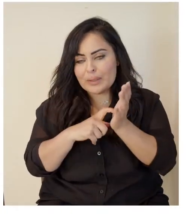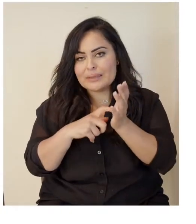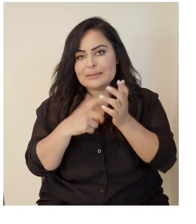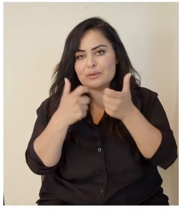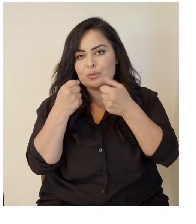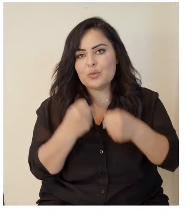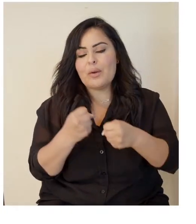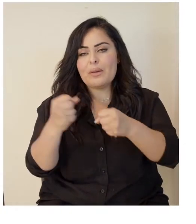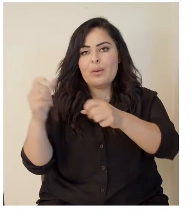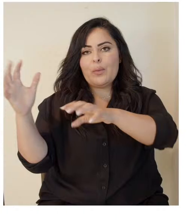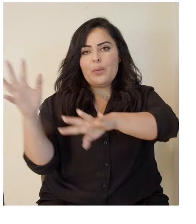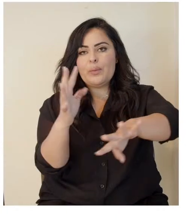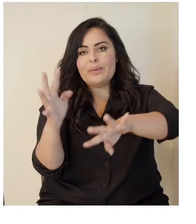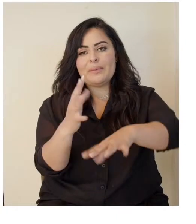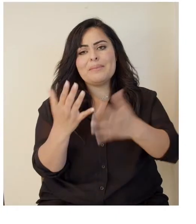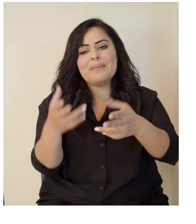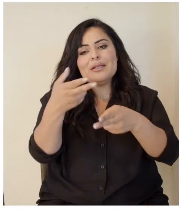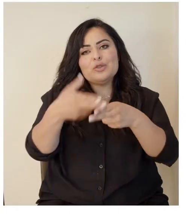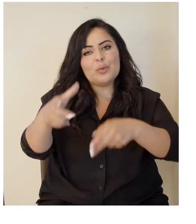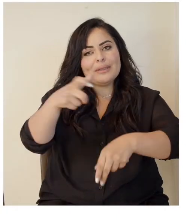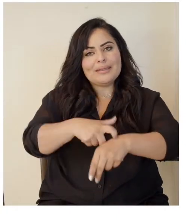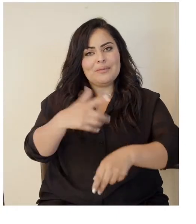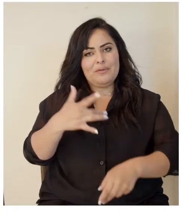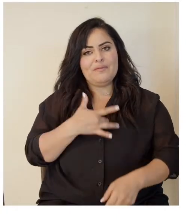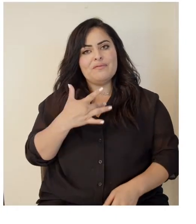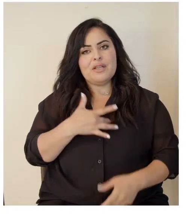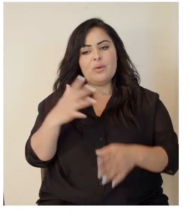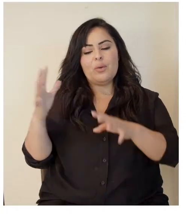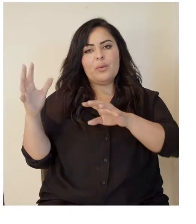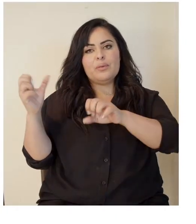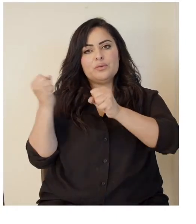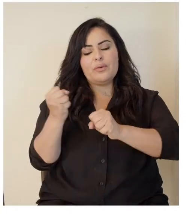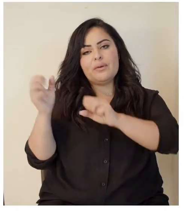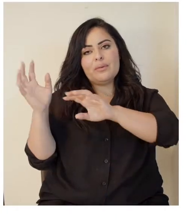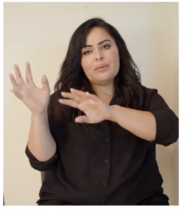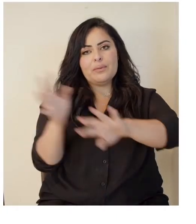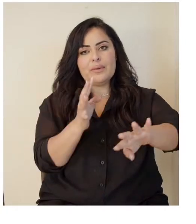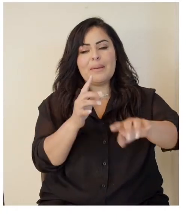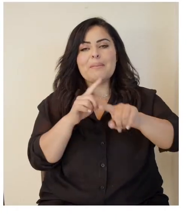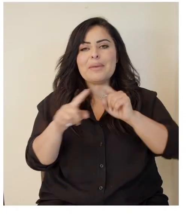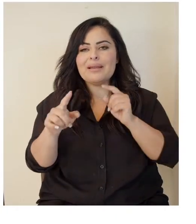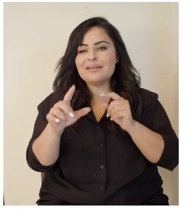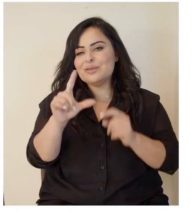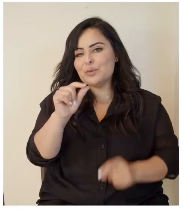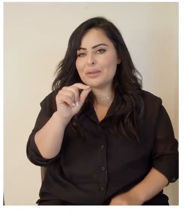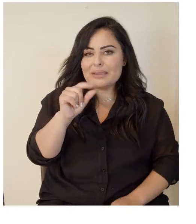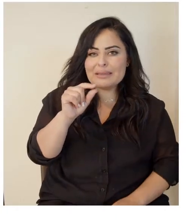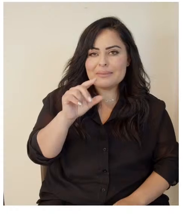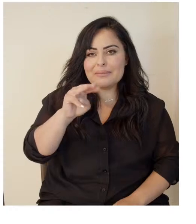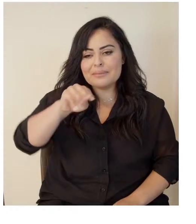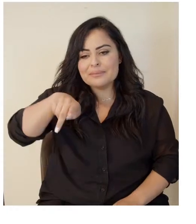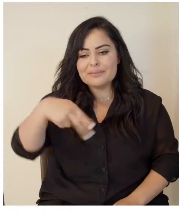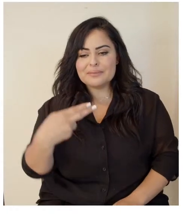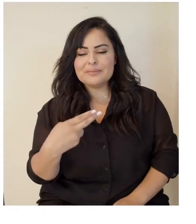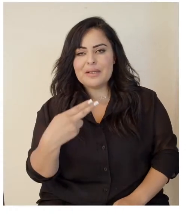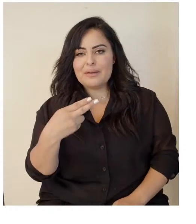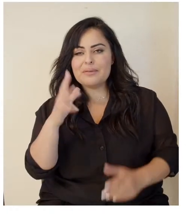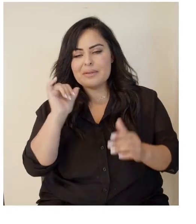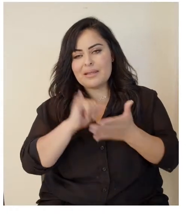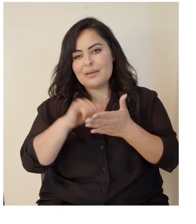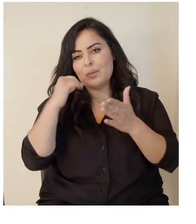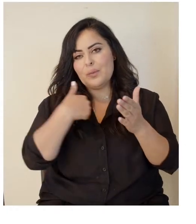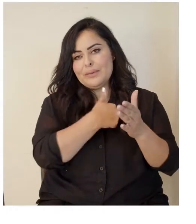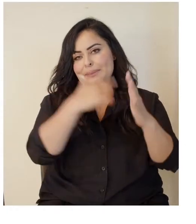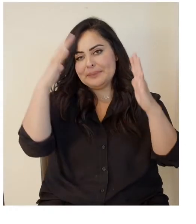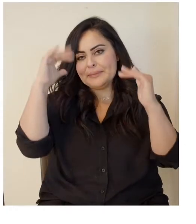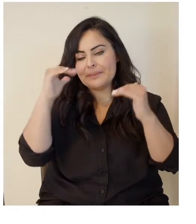be a very brief period tonight where you get just a few of those stronger gusts, but really anything above 20 miles an hour isn't expected. We will